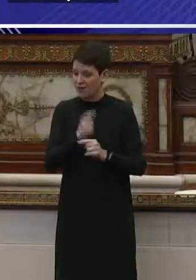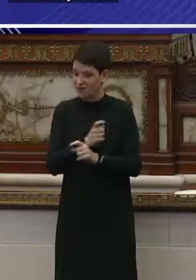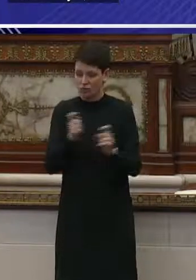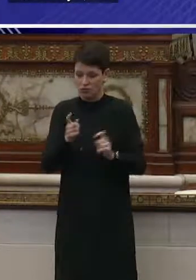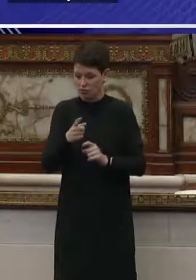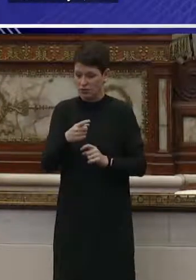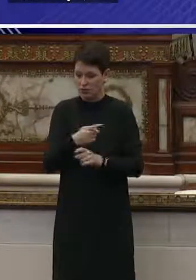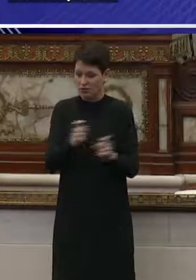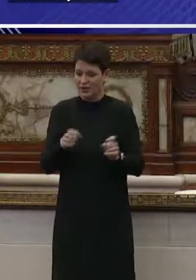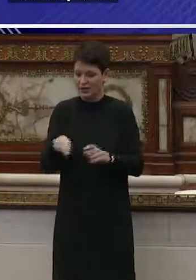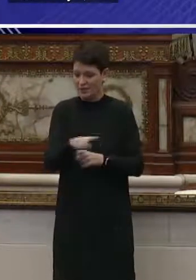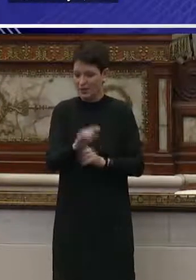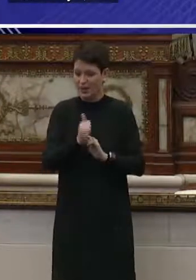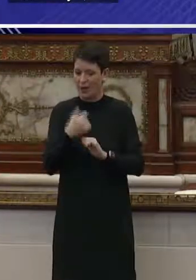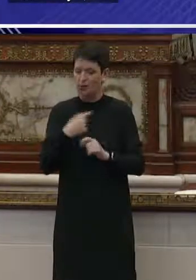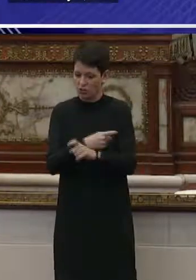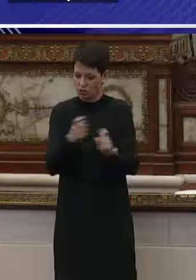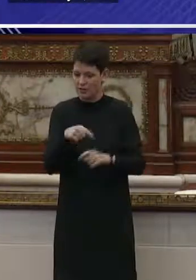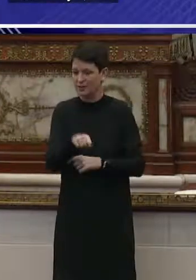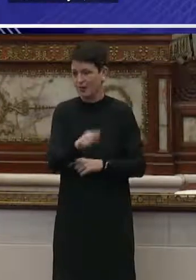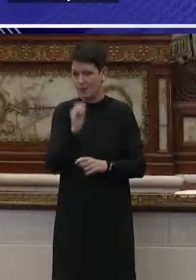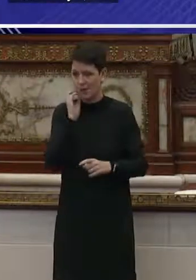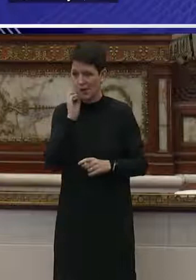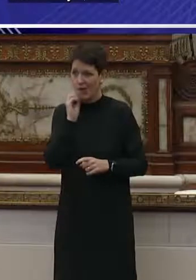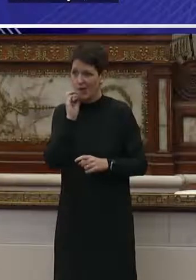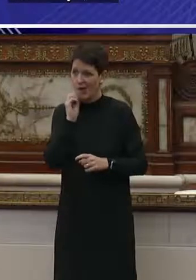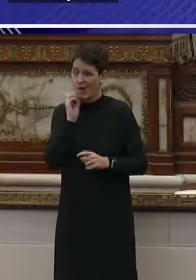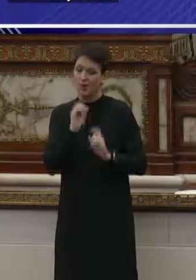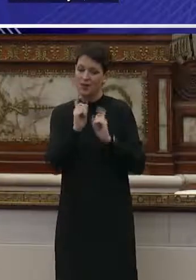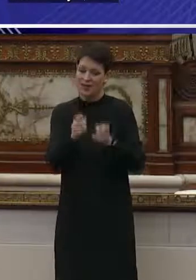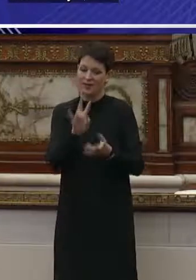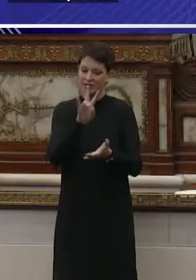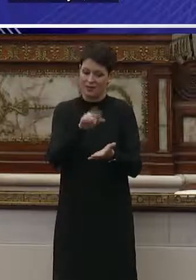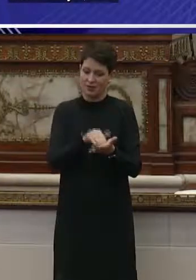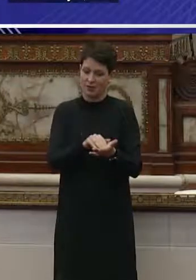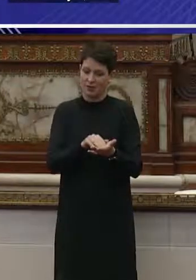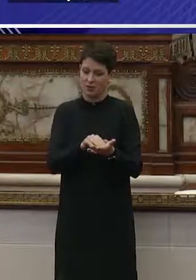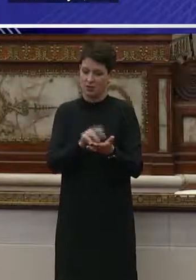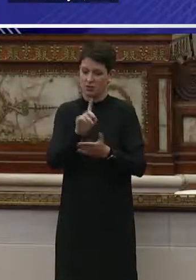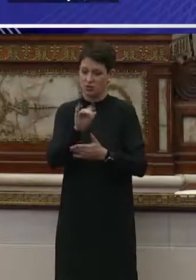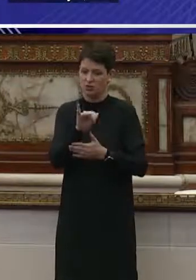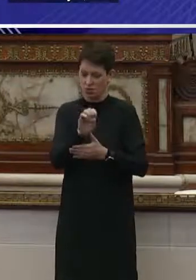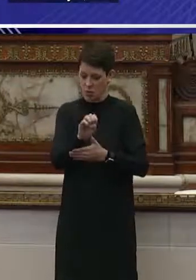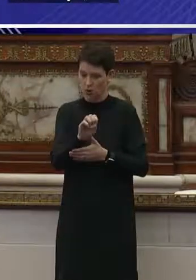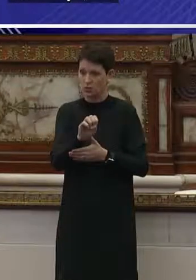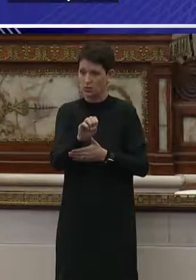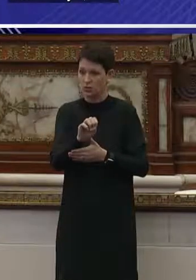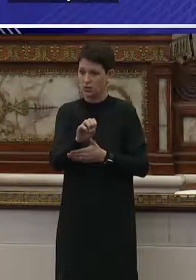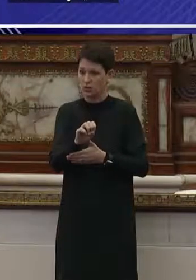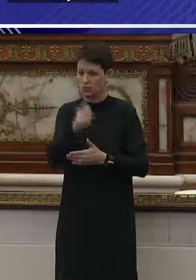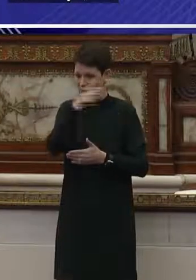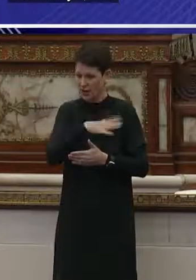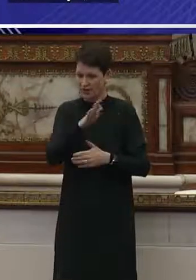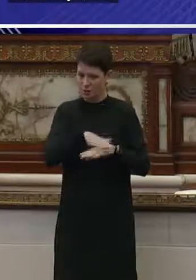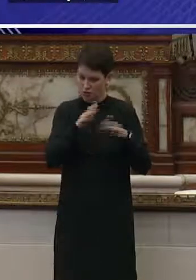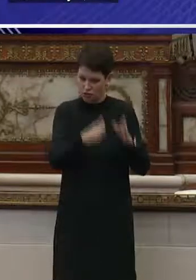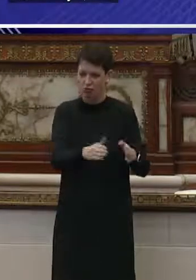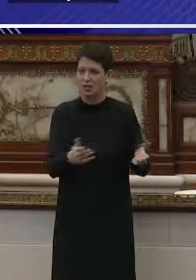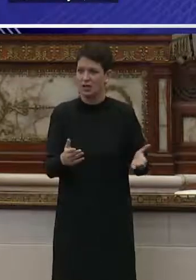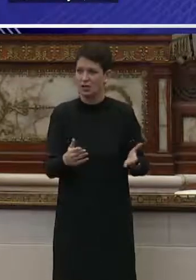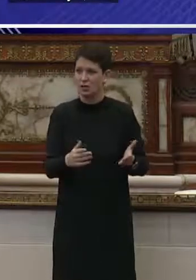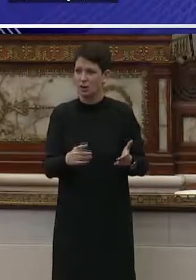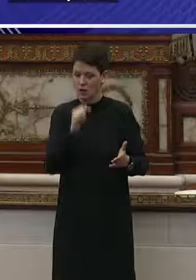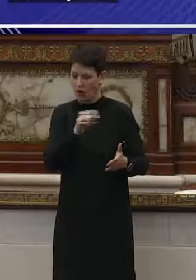them with the way that we should. The way we gave 7,000 doses to some guys off the street who were